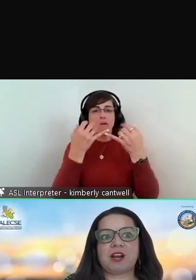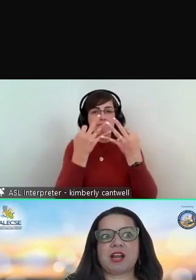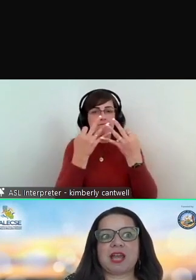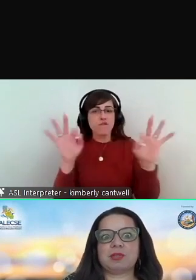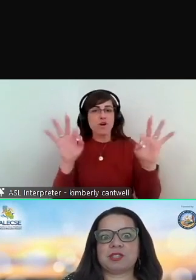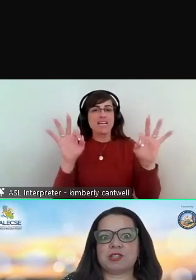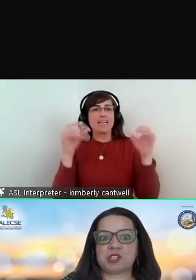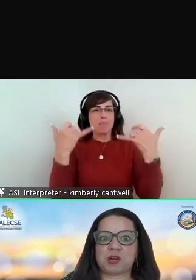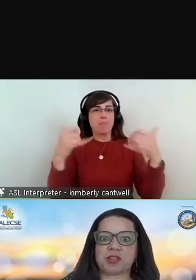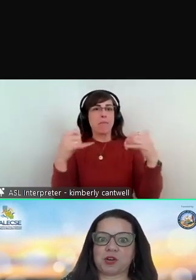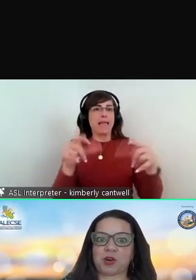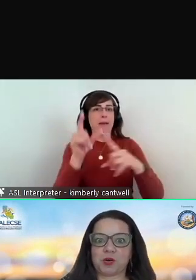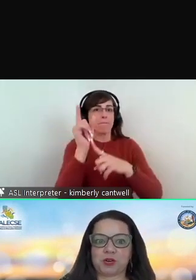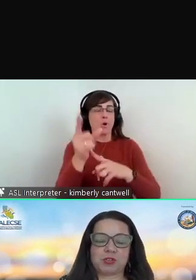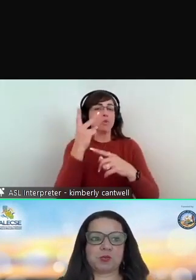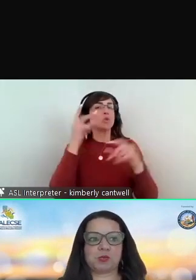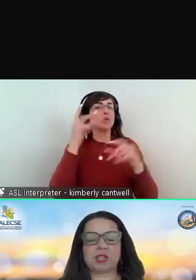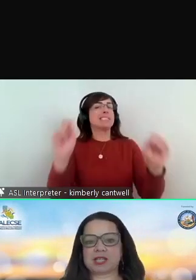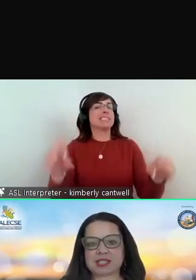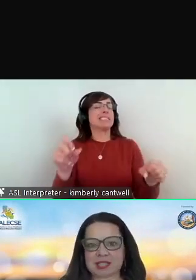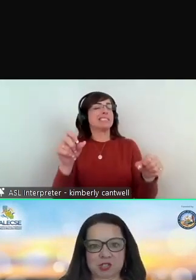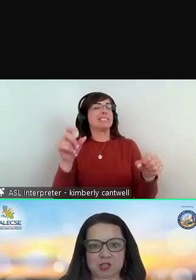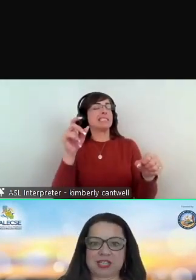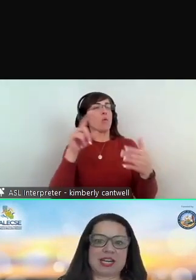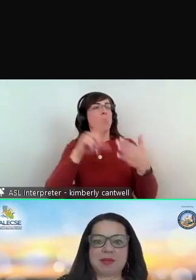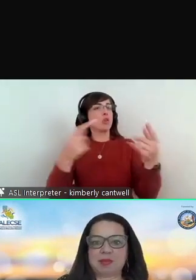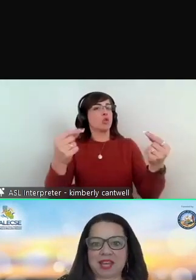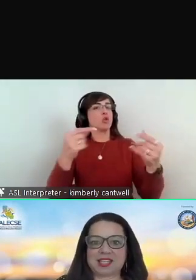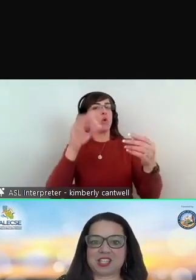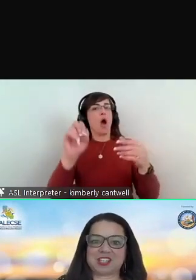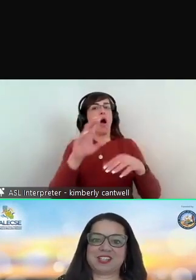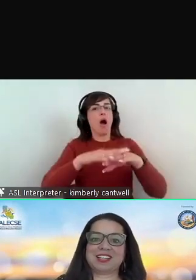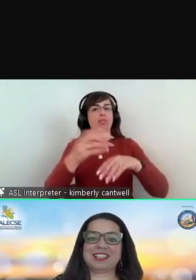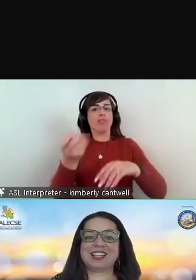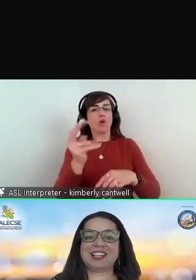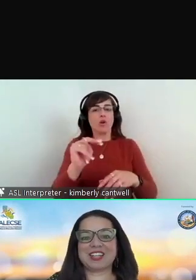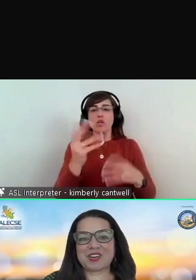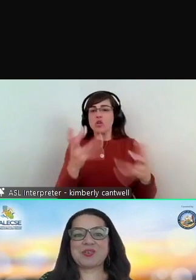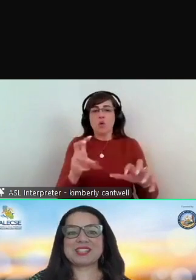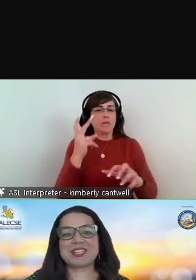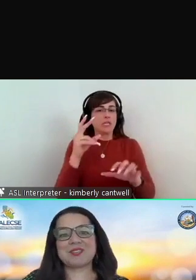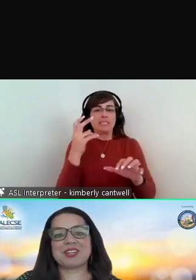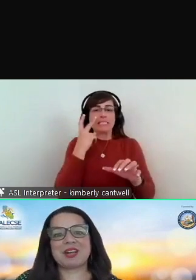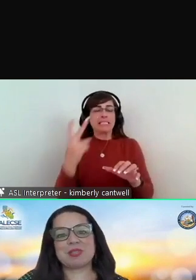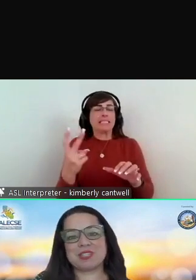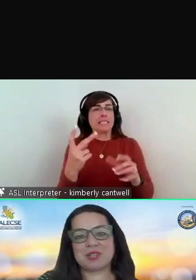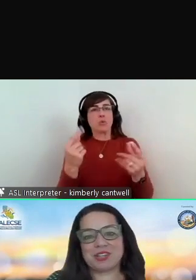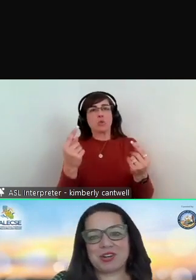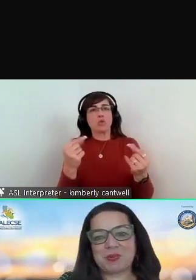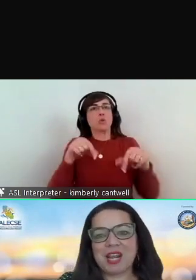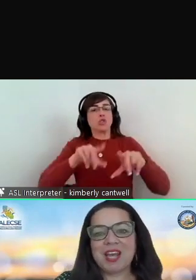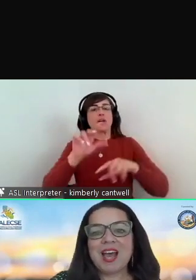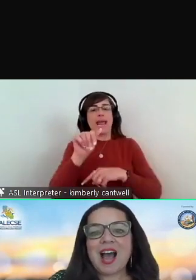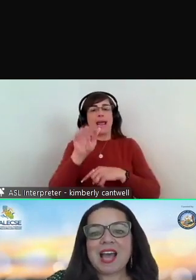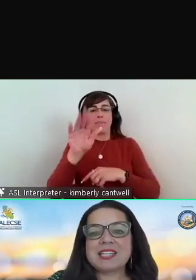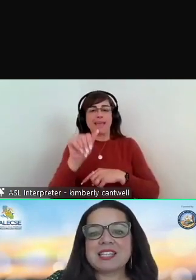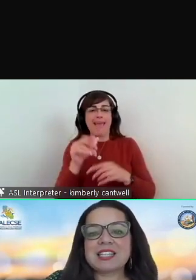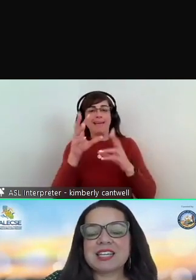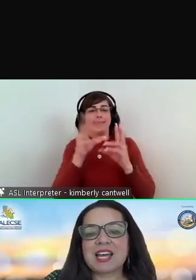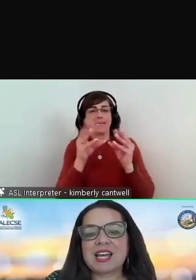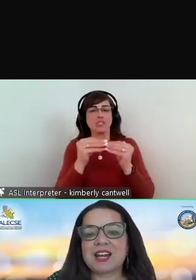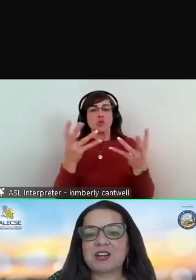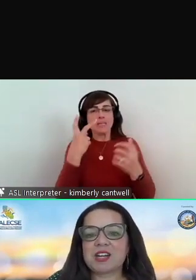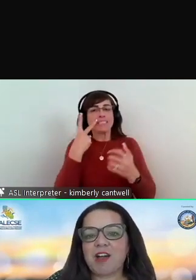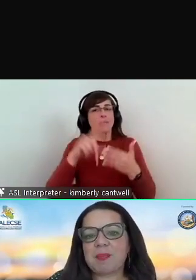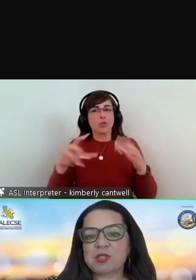see what they are able to do on their own. You don't really want to see them during an ABA session. You want to see what they're able to do on their own. I did